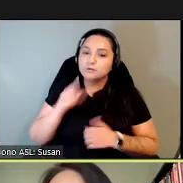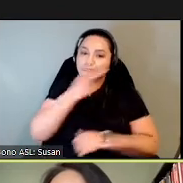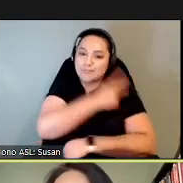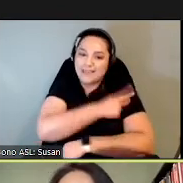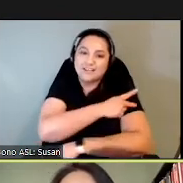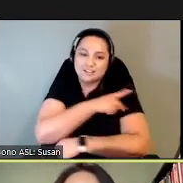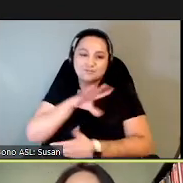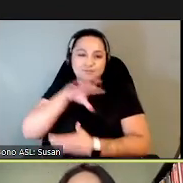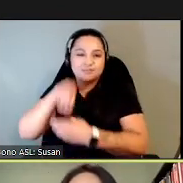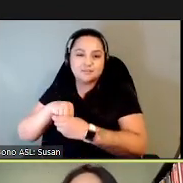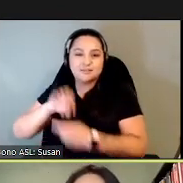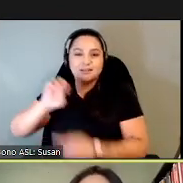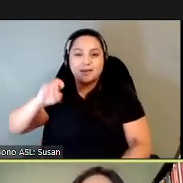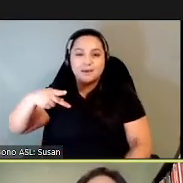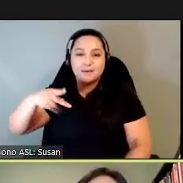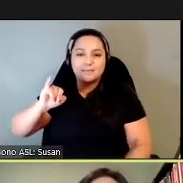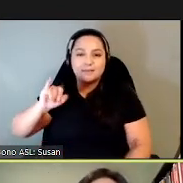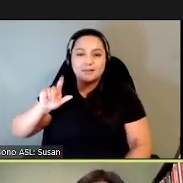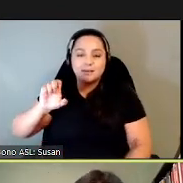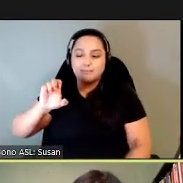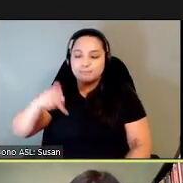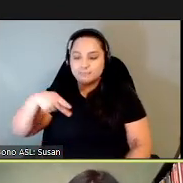unit. And